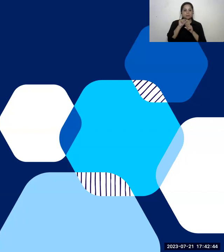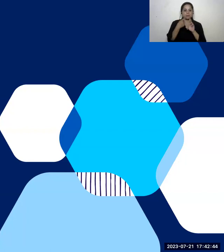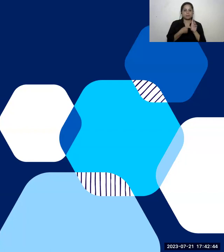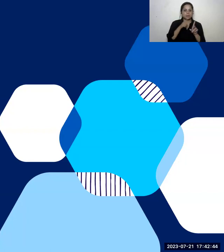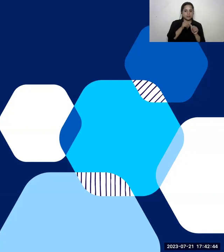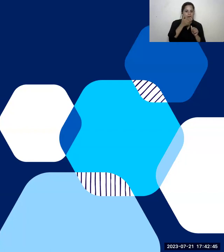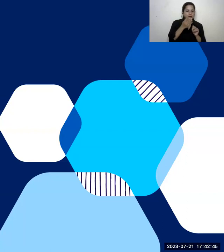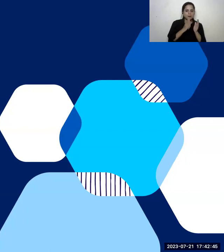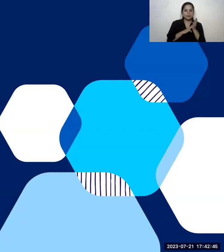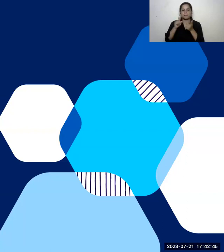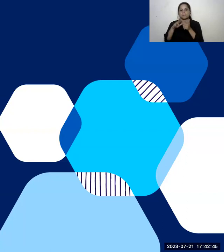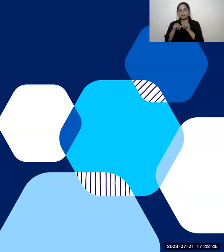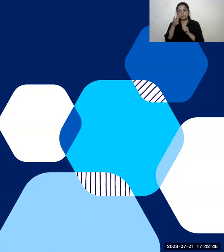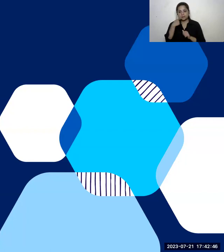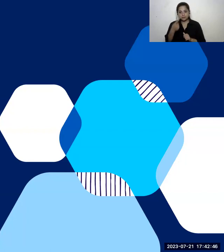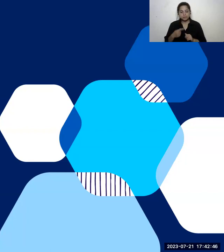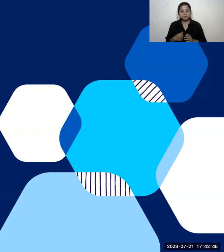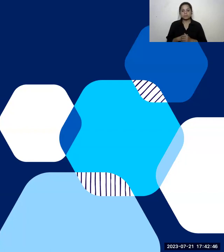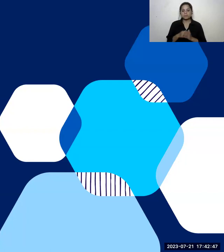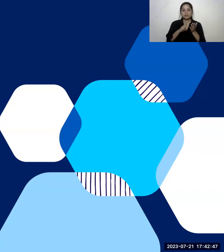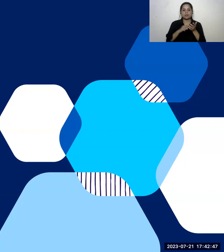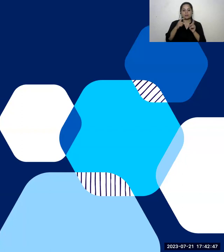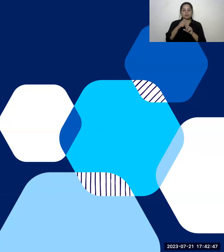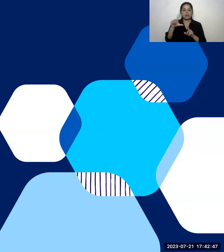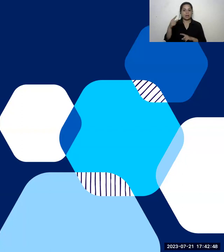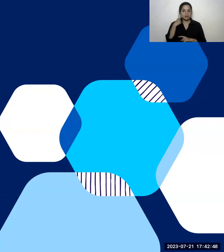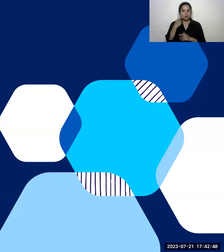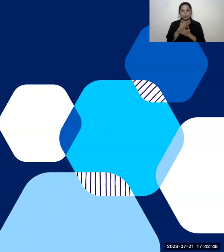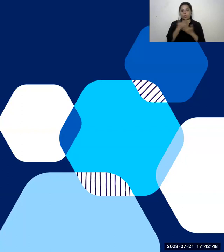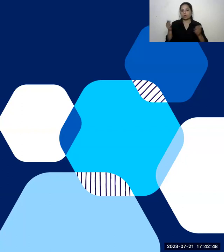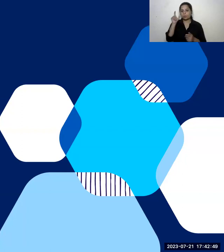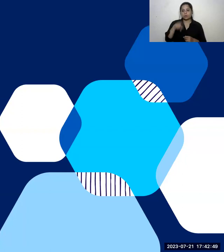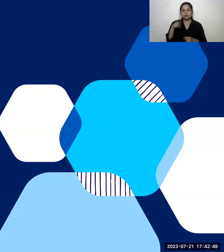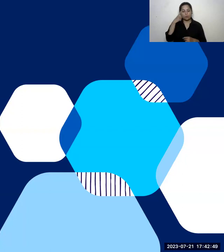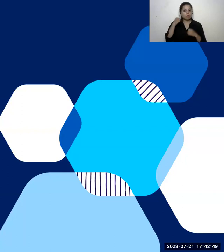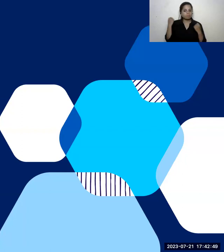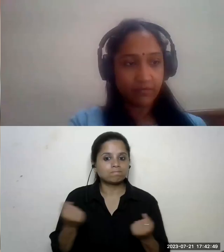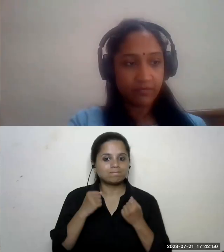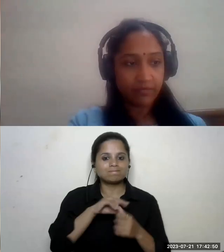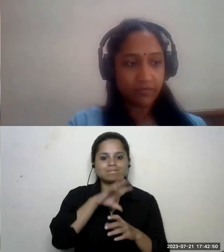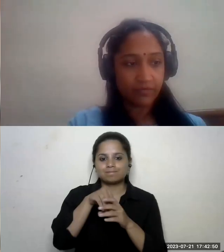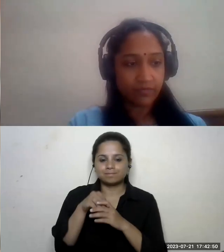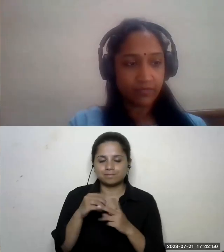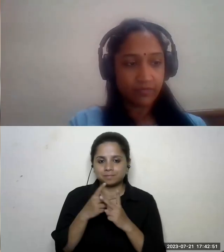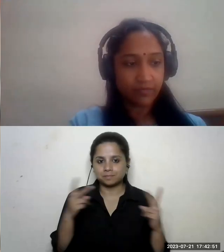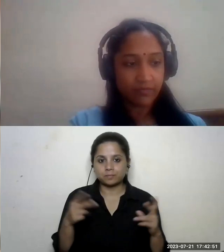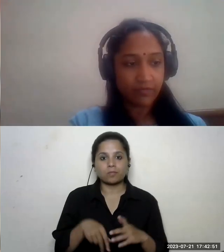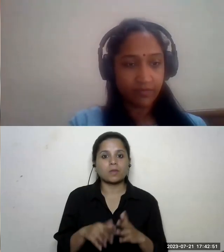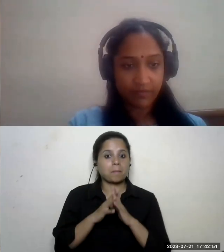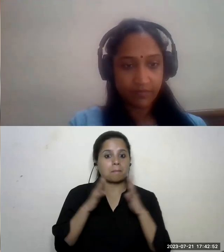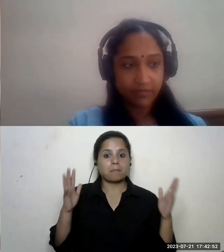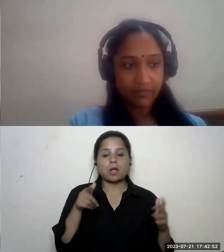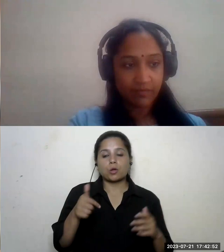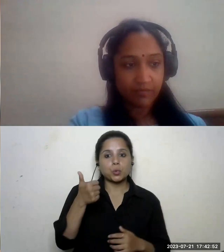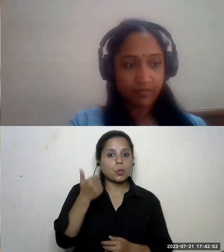for this session and to the ndli and to everyone for such active participation a lot of very good